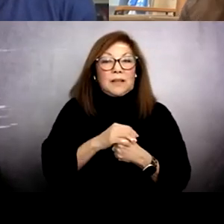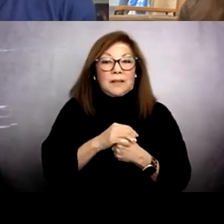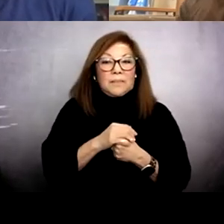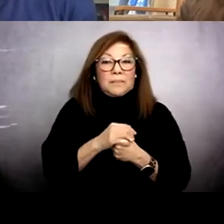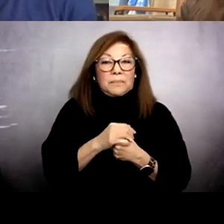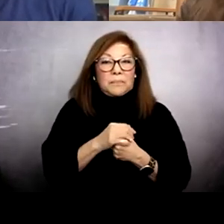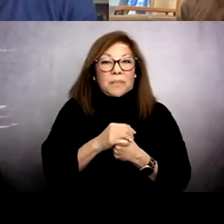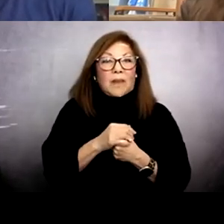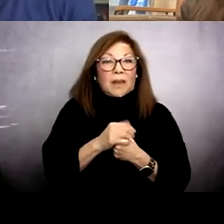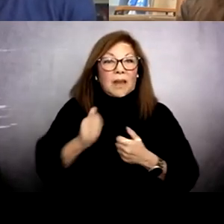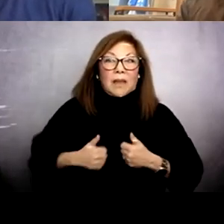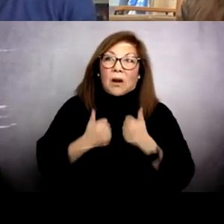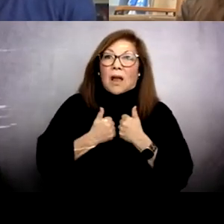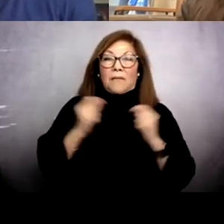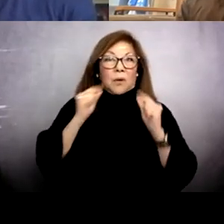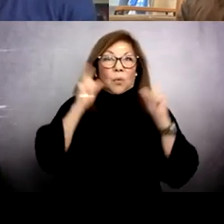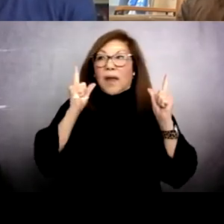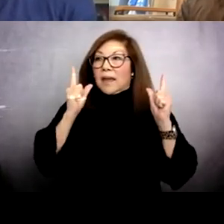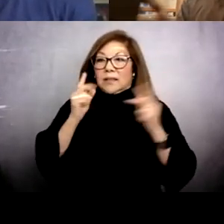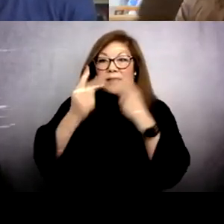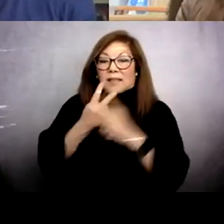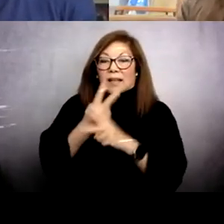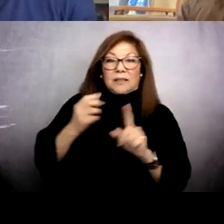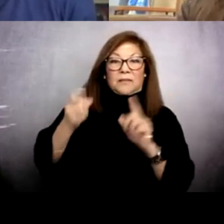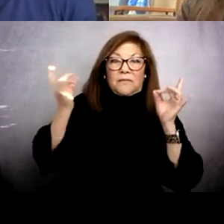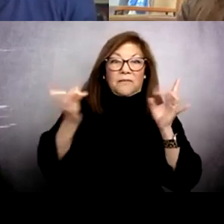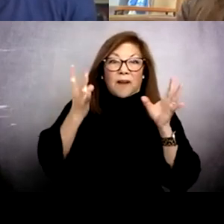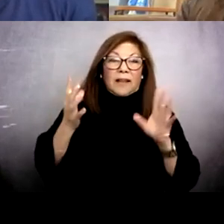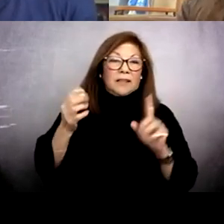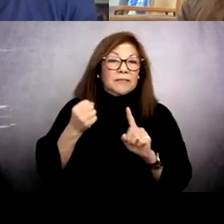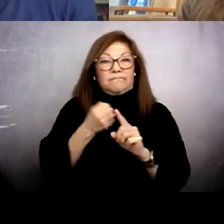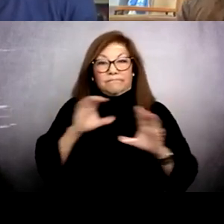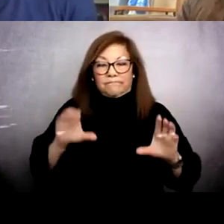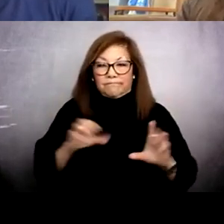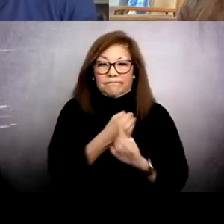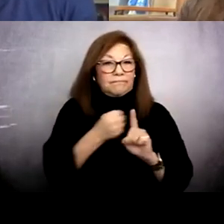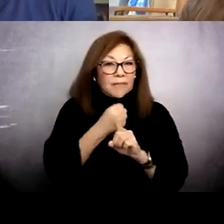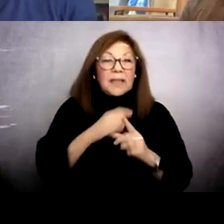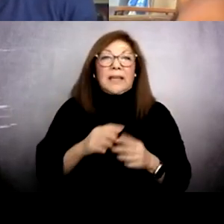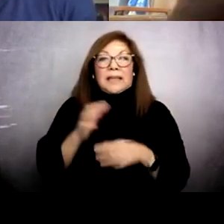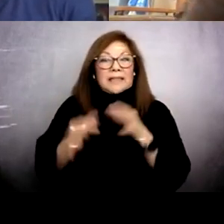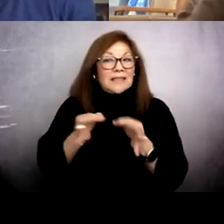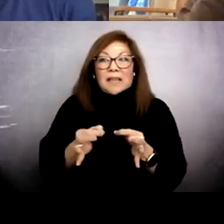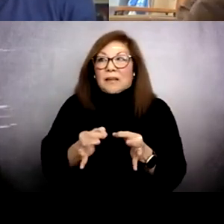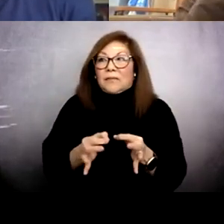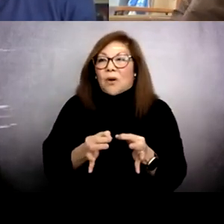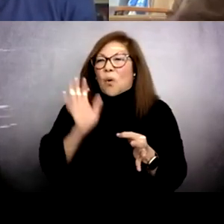are alive and awake to these kinds of violence, and that rather than pretending they don't